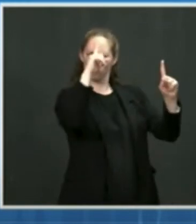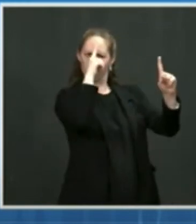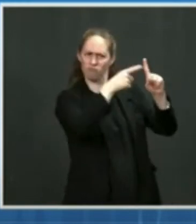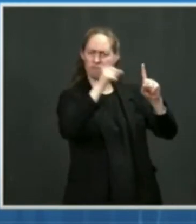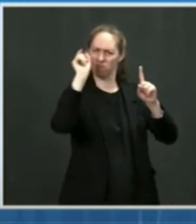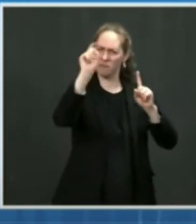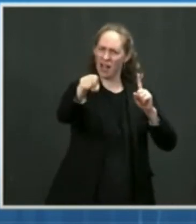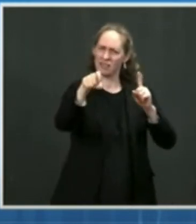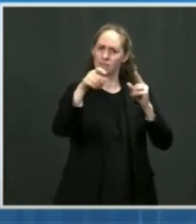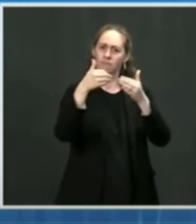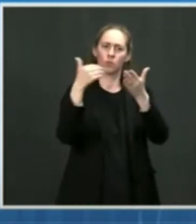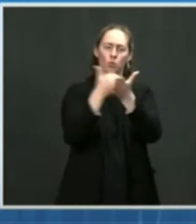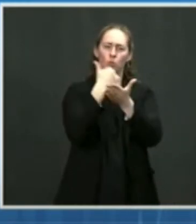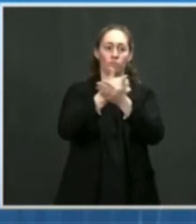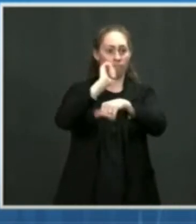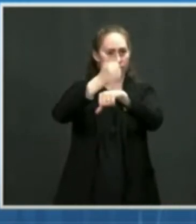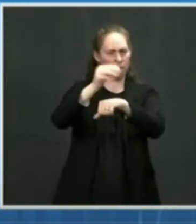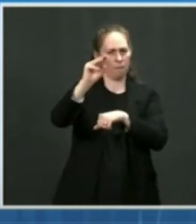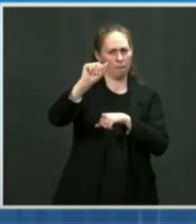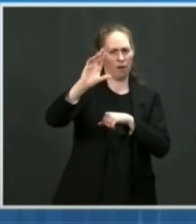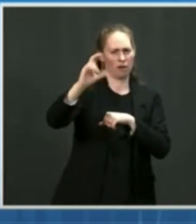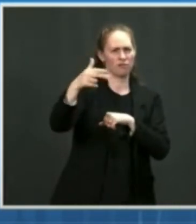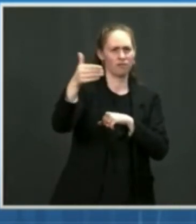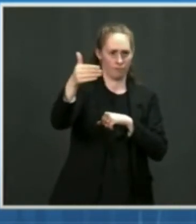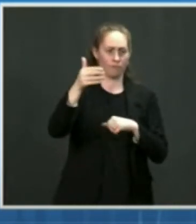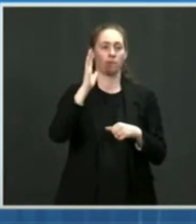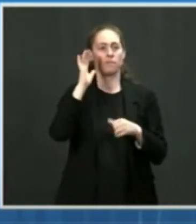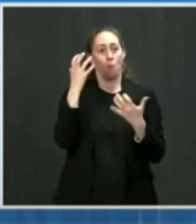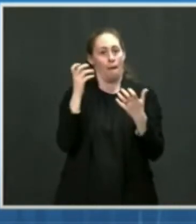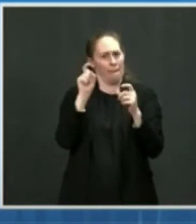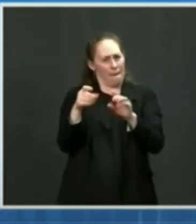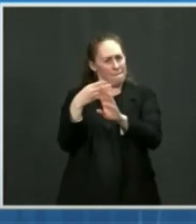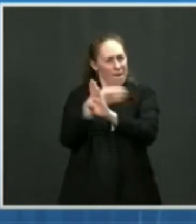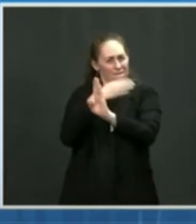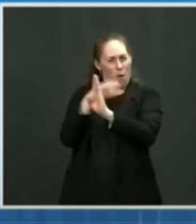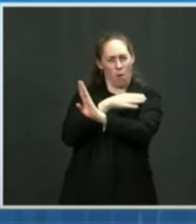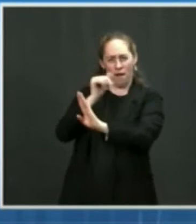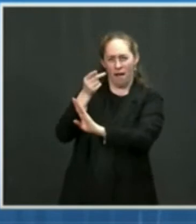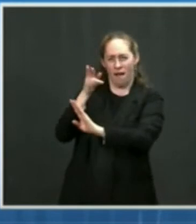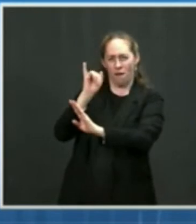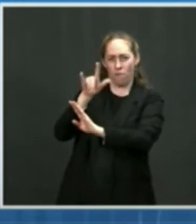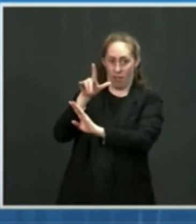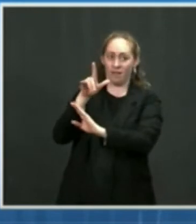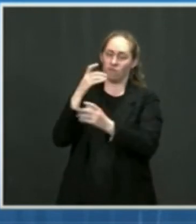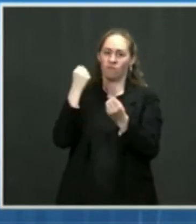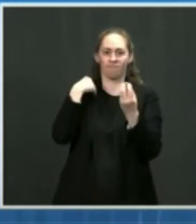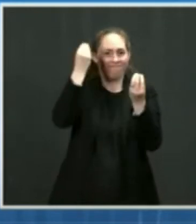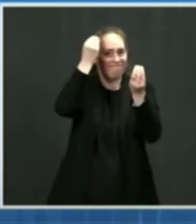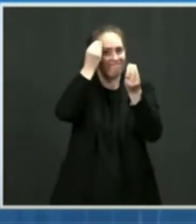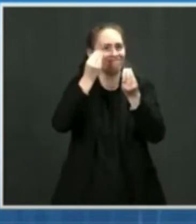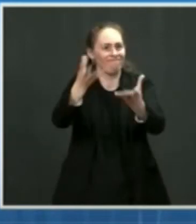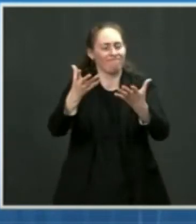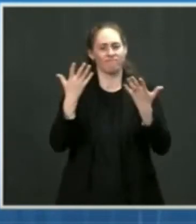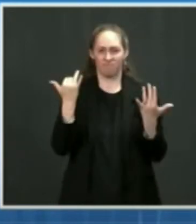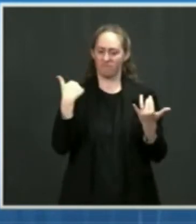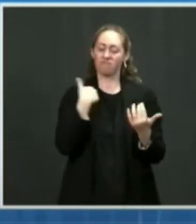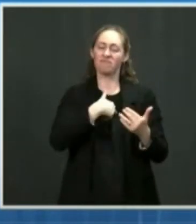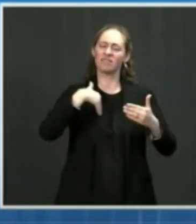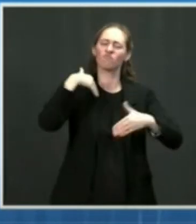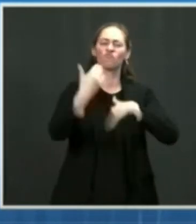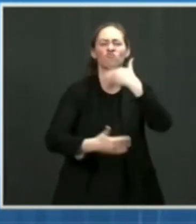by April 19. Today, I can report that we are on track to meet the president's goal this